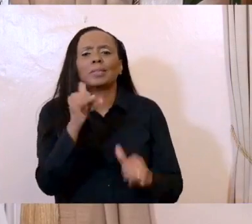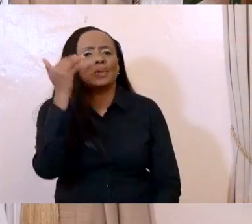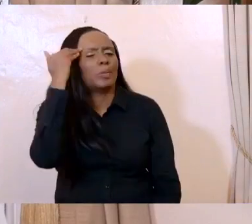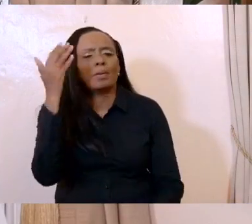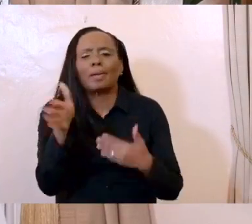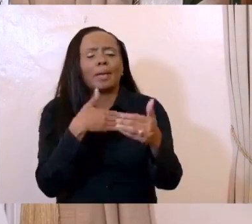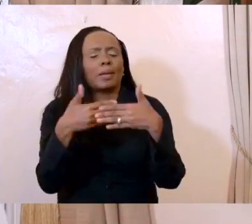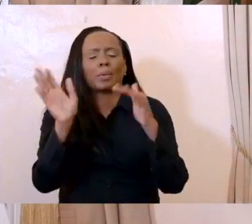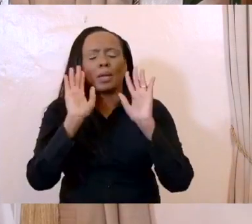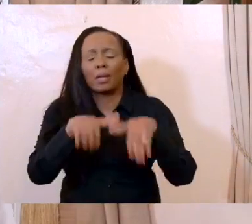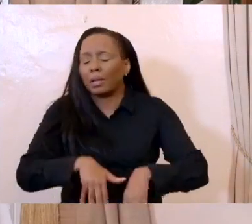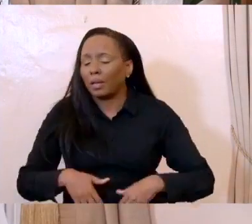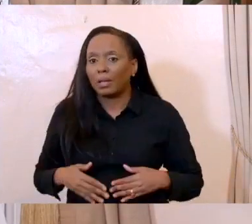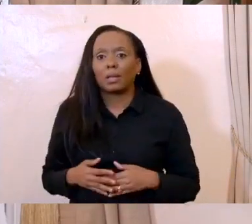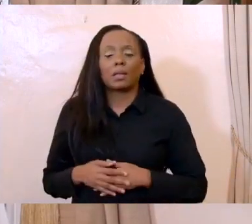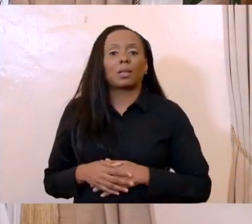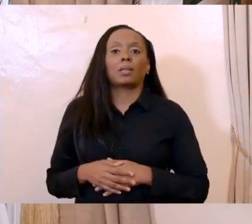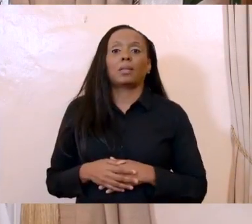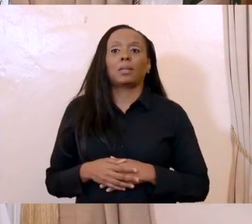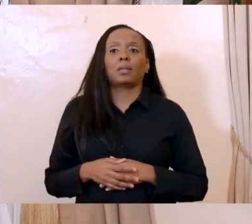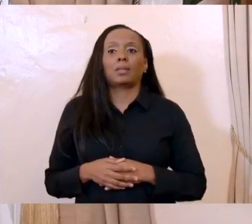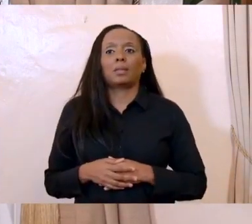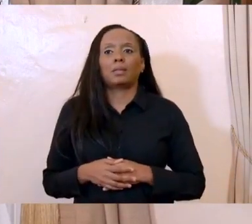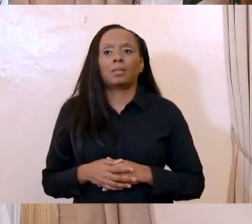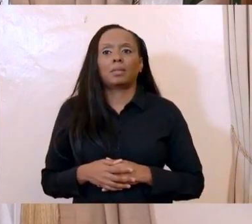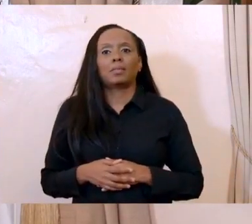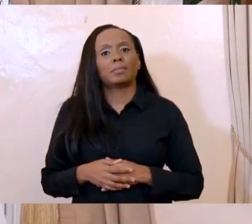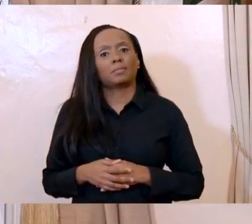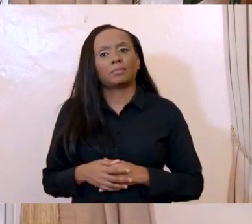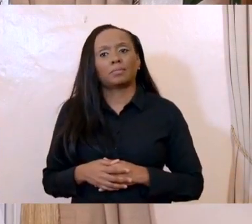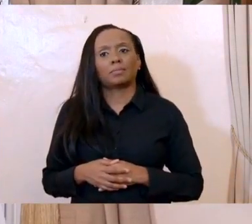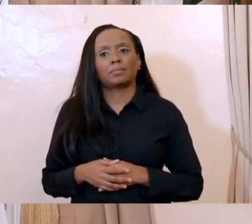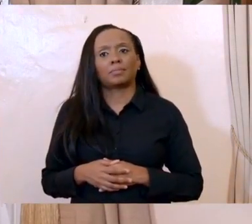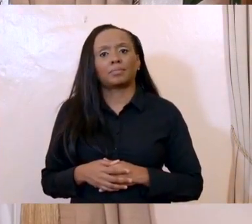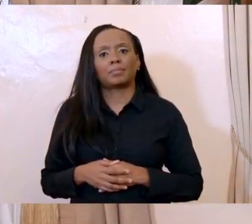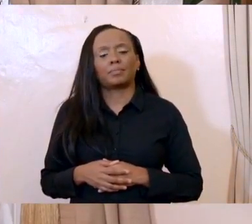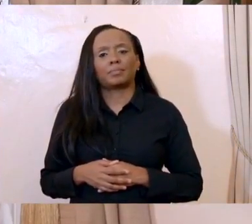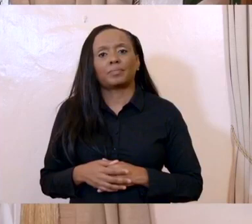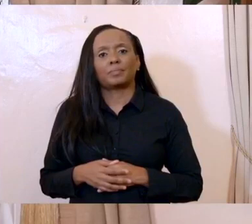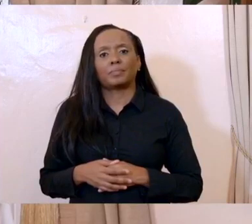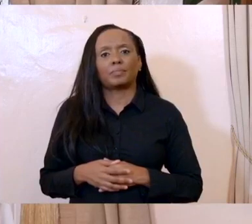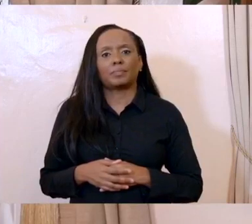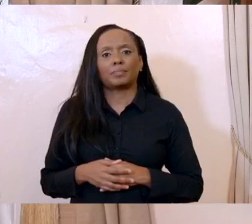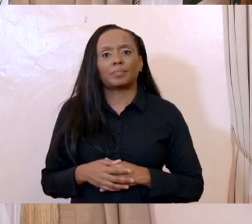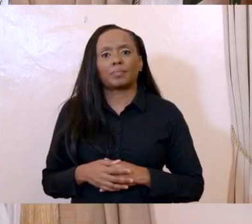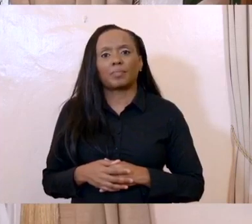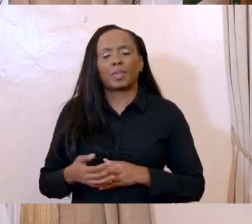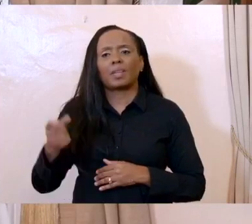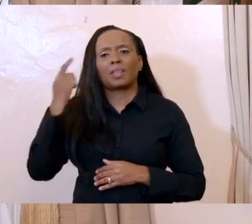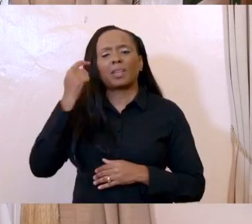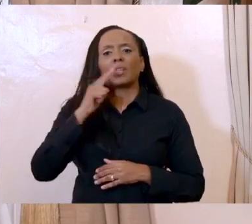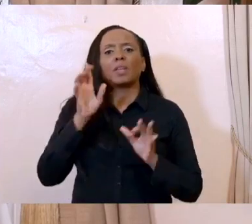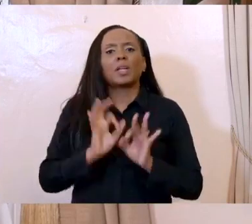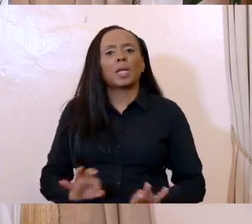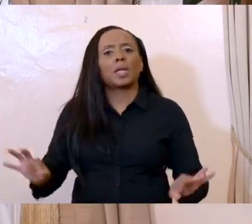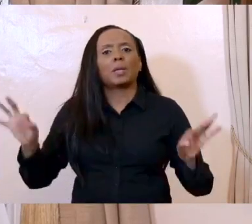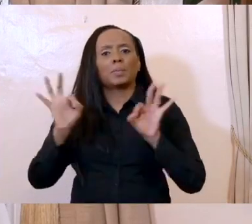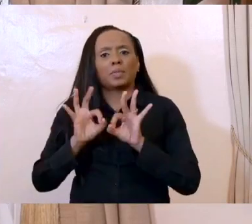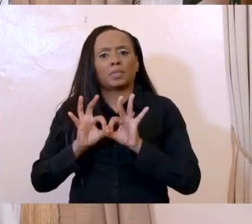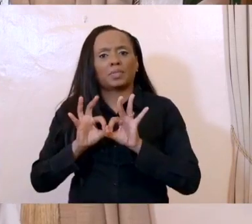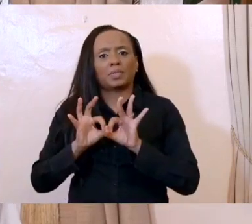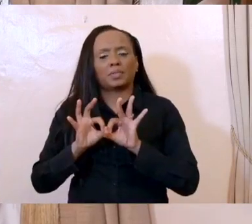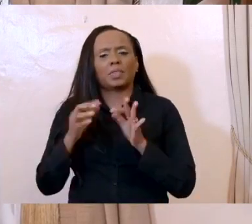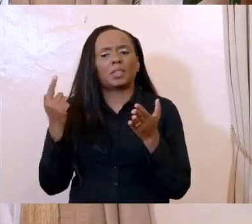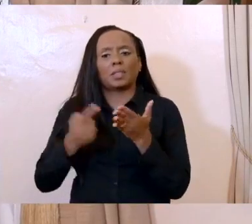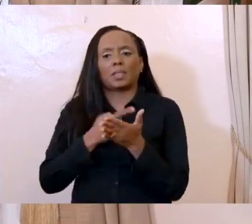So I'm just saying, but I suspect they already know anyway. So I think it's actually very useful because sometimes